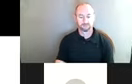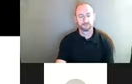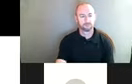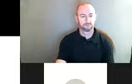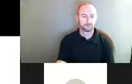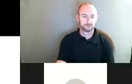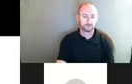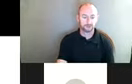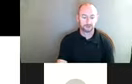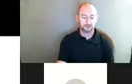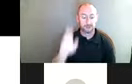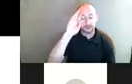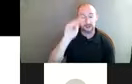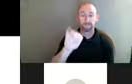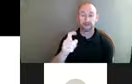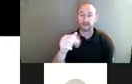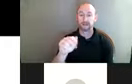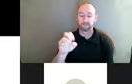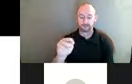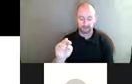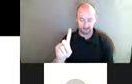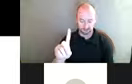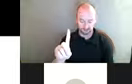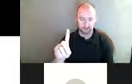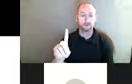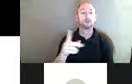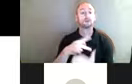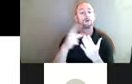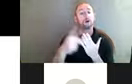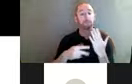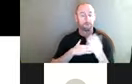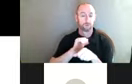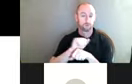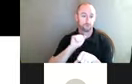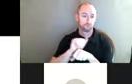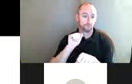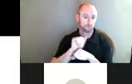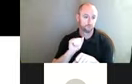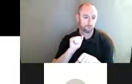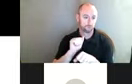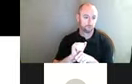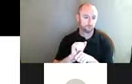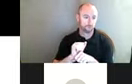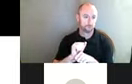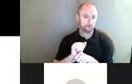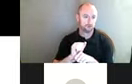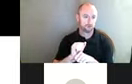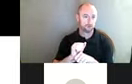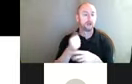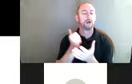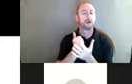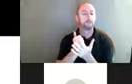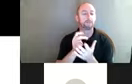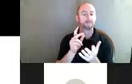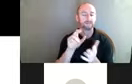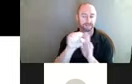Hi guys, I'm Max Hammond with the Geologic Mapping section. Project that I've been working on here lately, working on it for my master's, but also helping to benefit